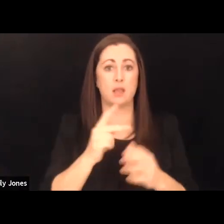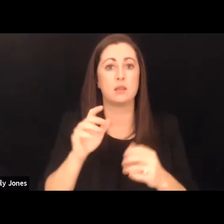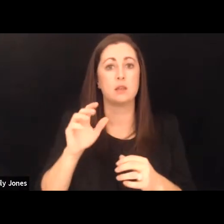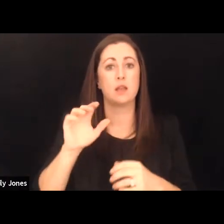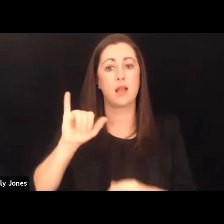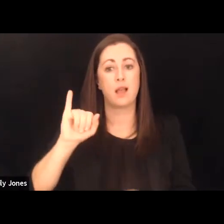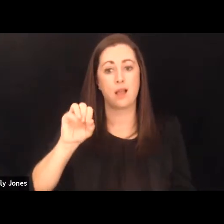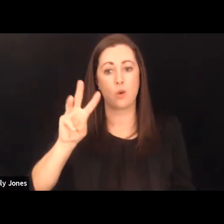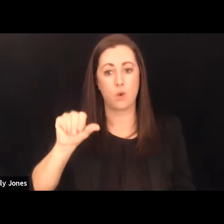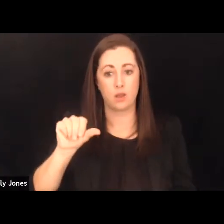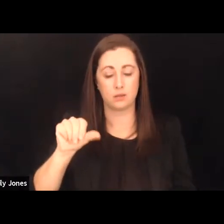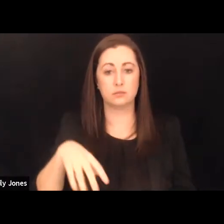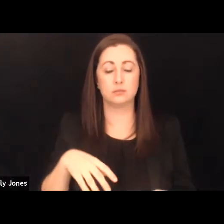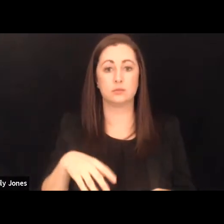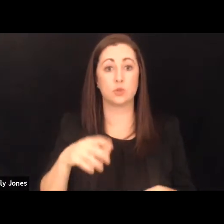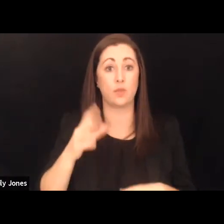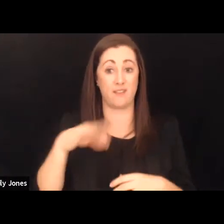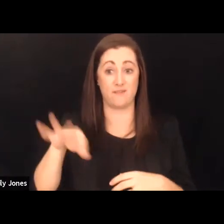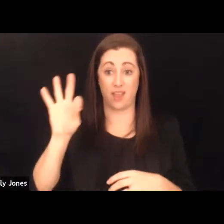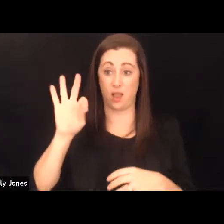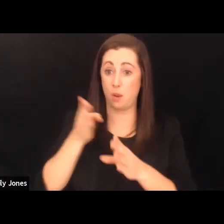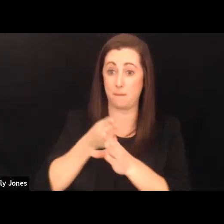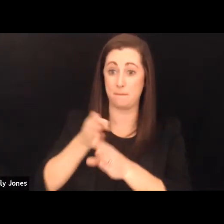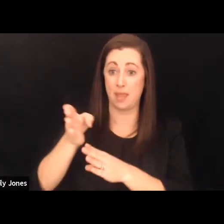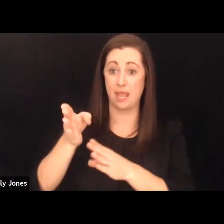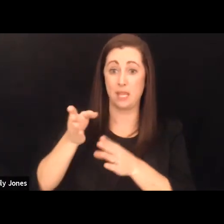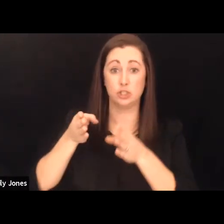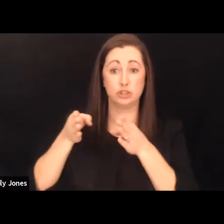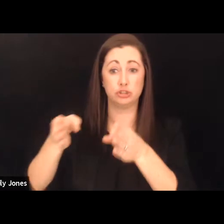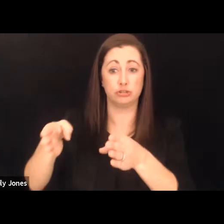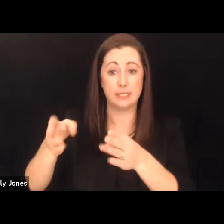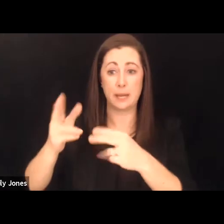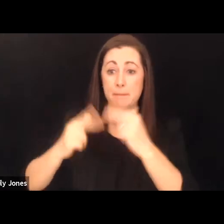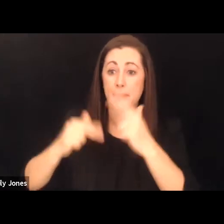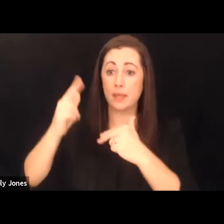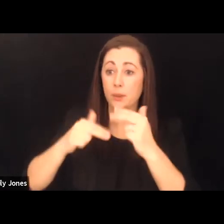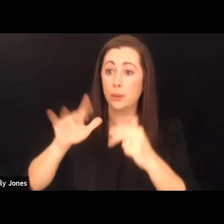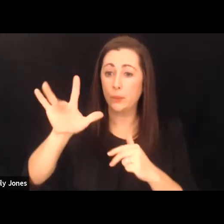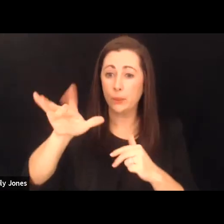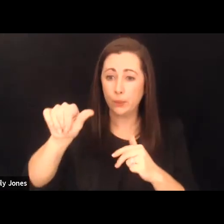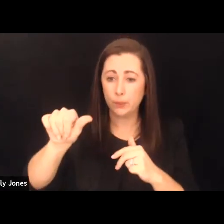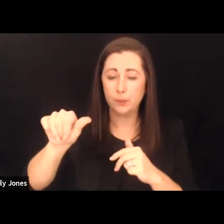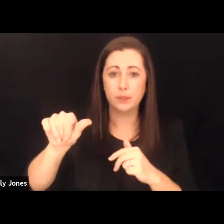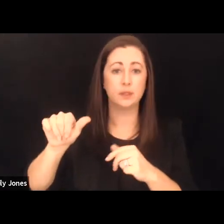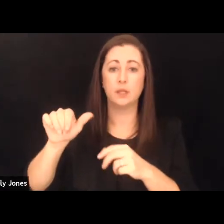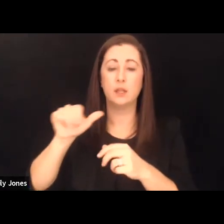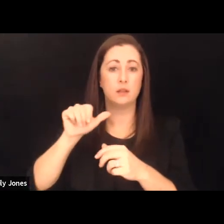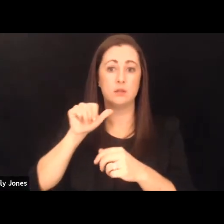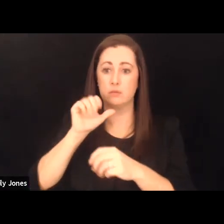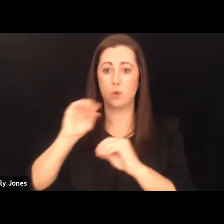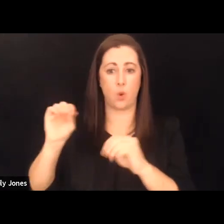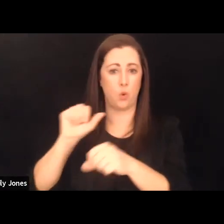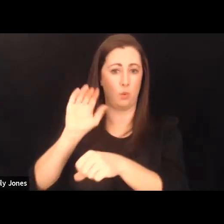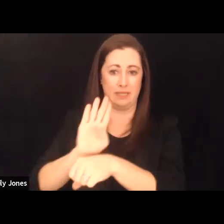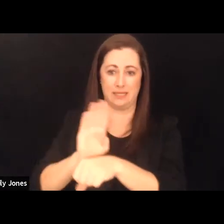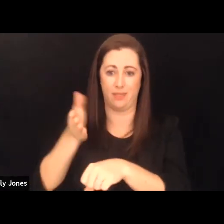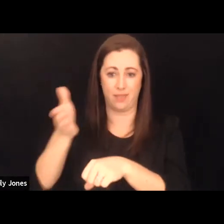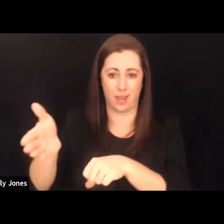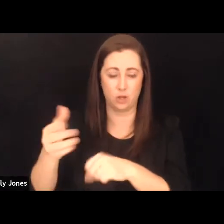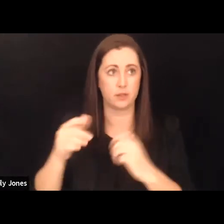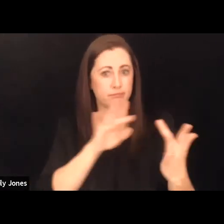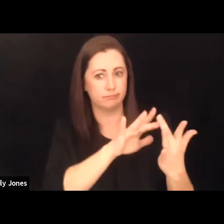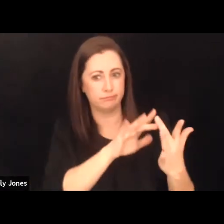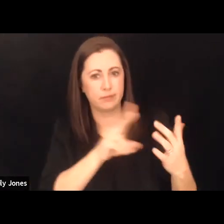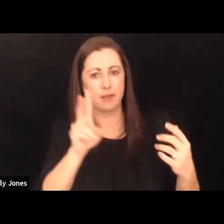empty storefront on Main Street with help from VR. Again, here's where VR came in, helped him with loans and